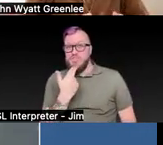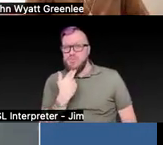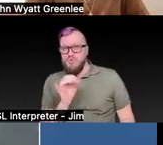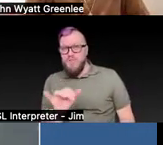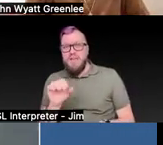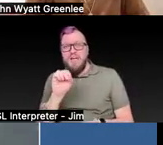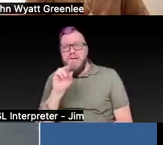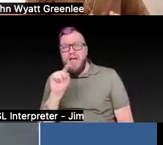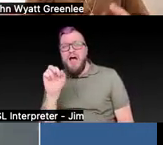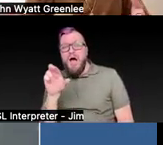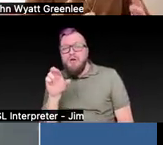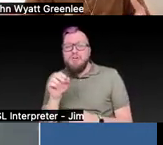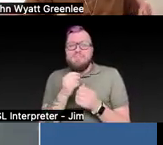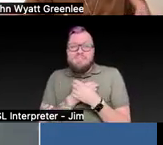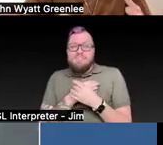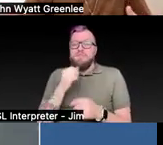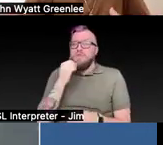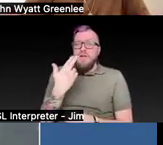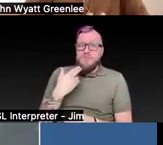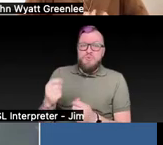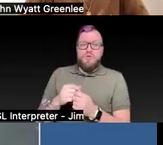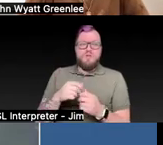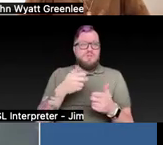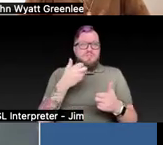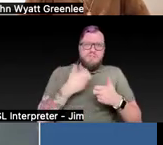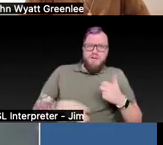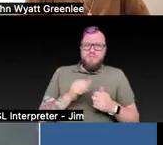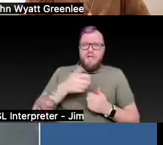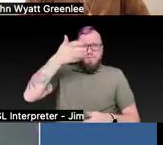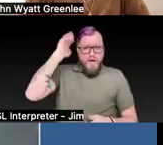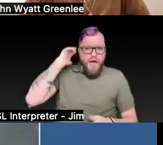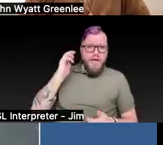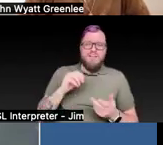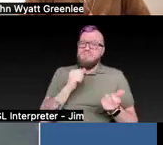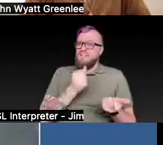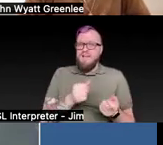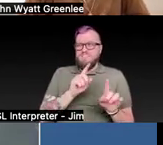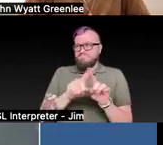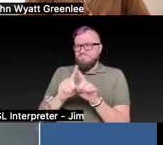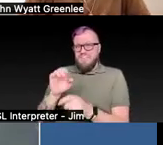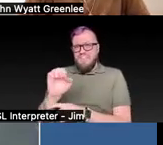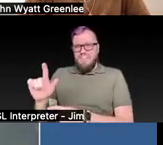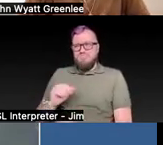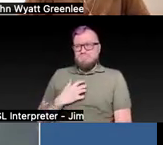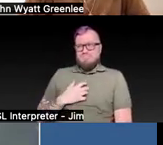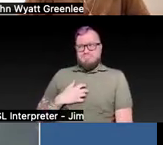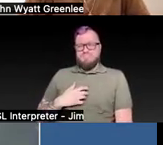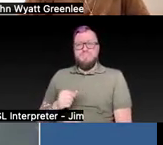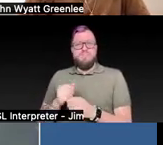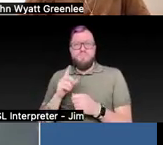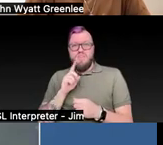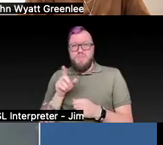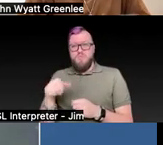otters. It's hard to get people on board with the idea that they should save eels. Um, and it doesn't, numbers don't move people.